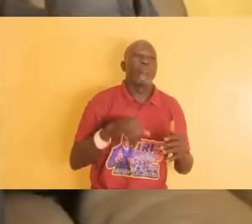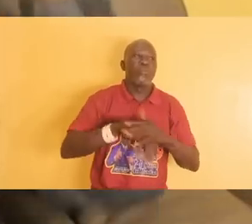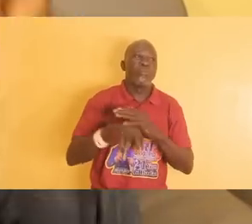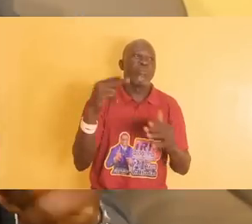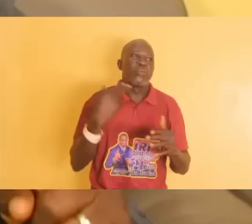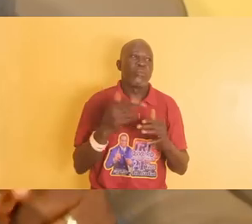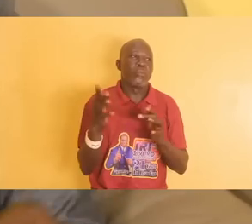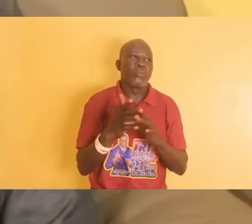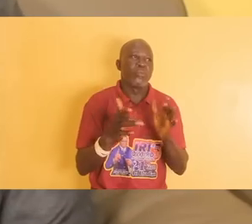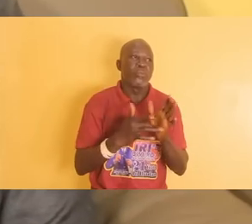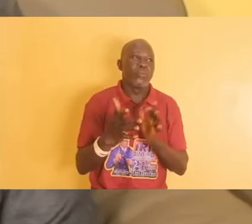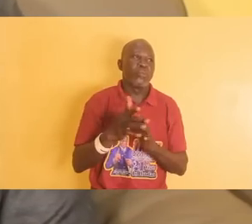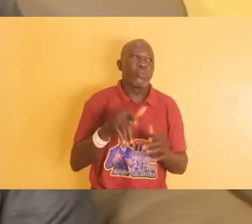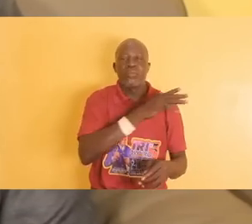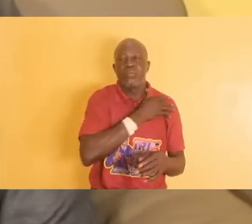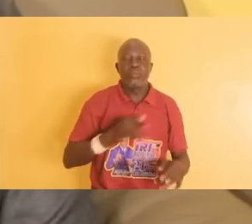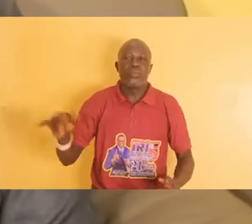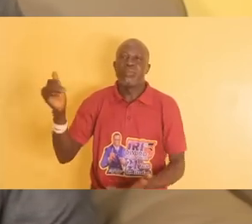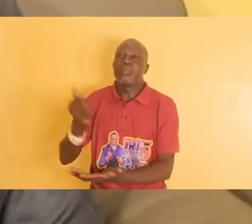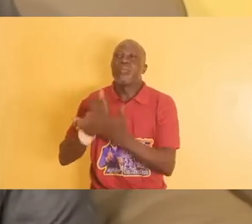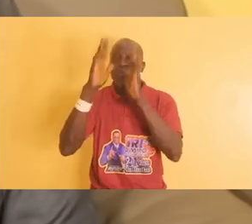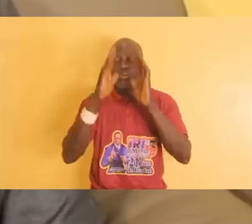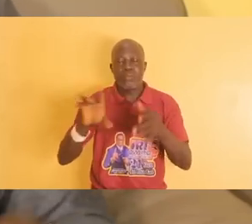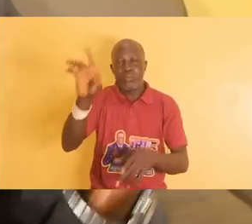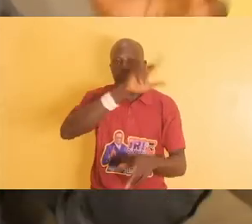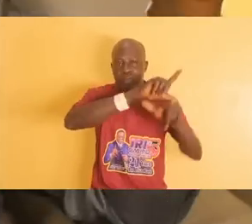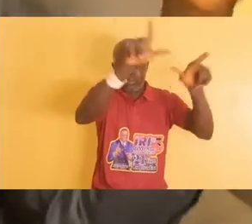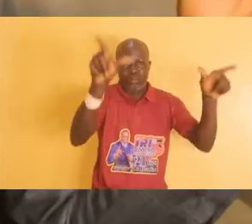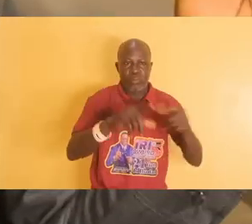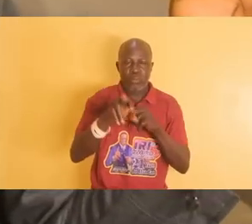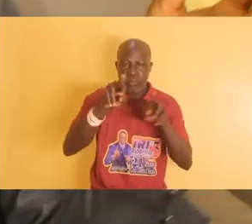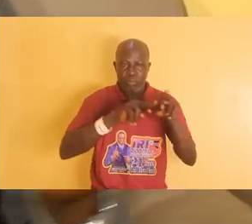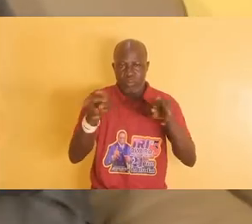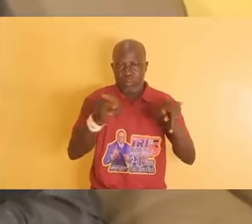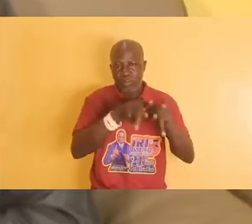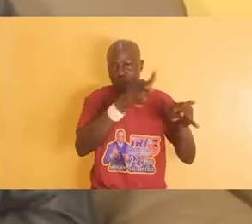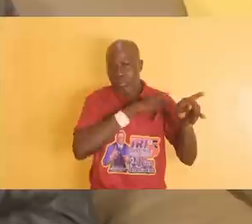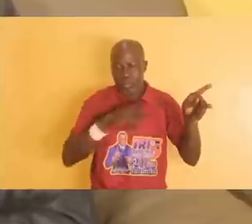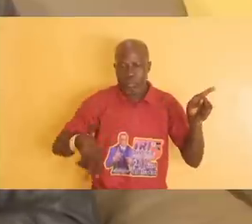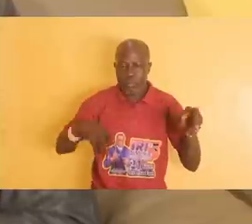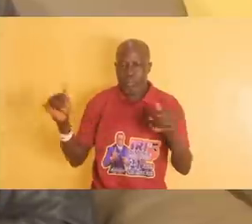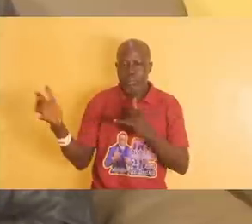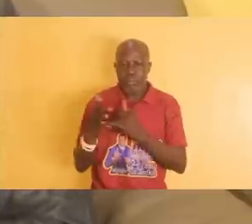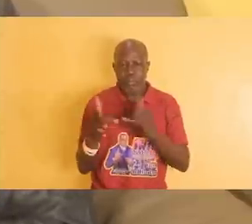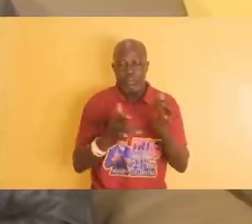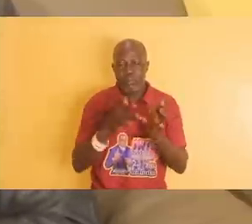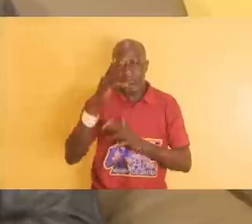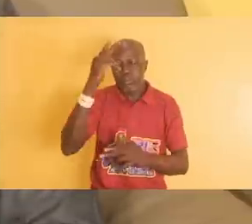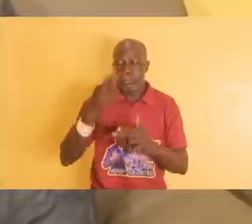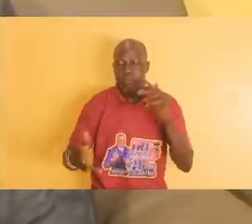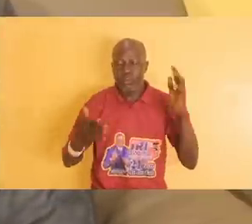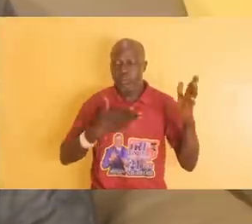the name of jesus oruko jesus ala anu re ma wa your benefactor will locate wa de se bi oba and you will reign as yes oluwa wa